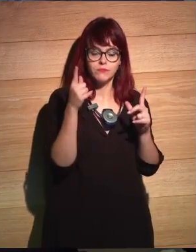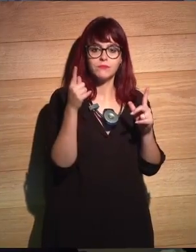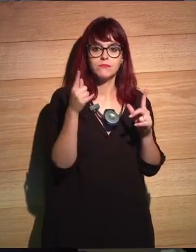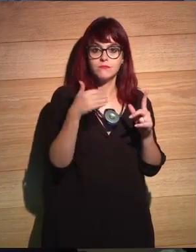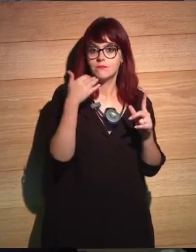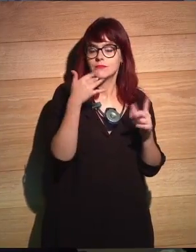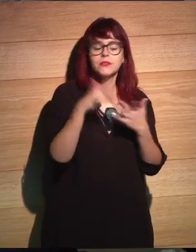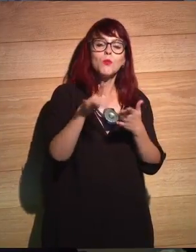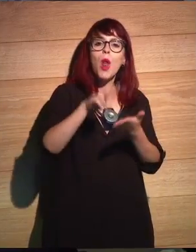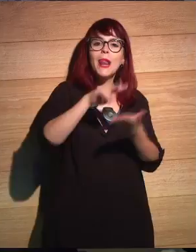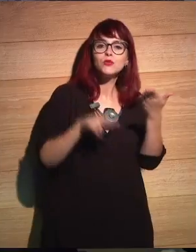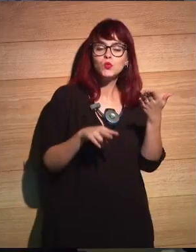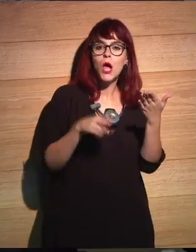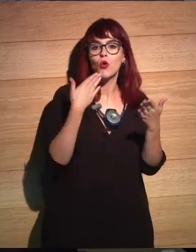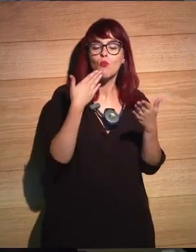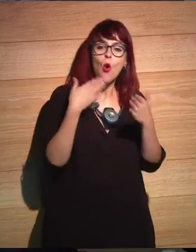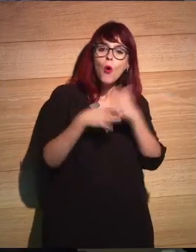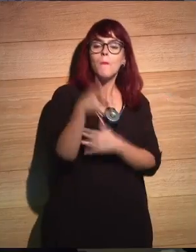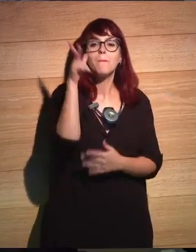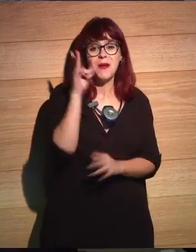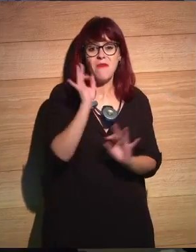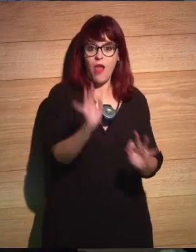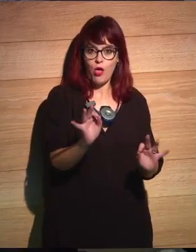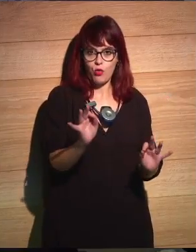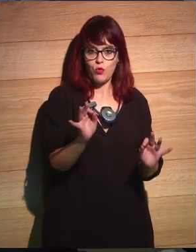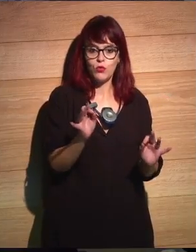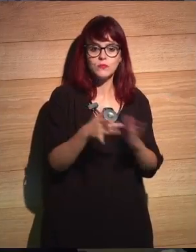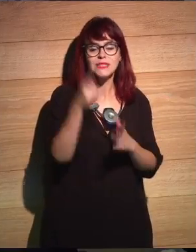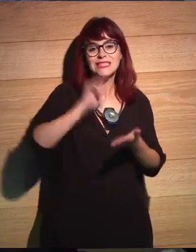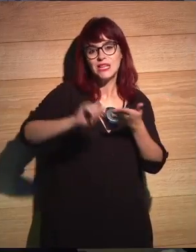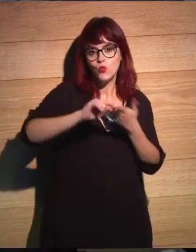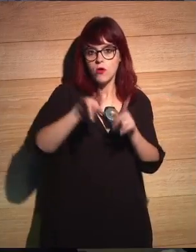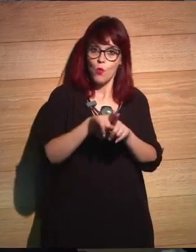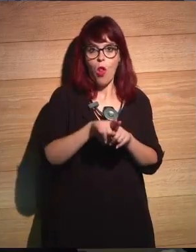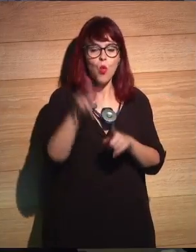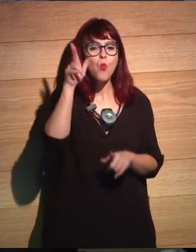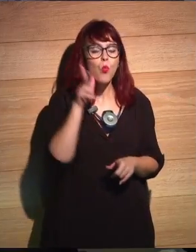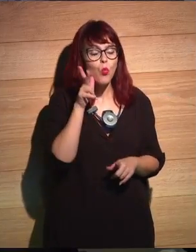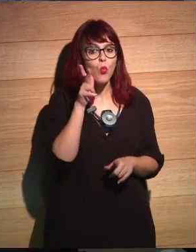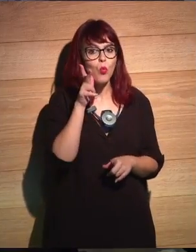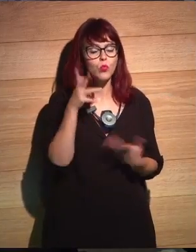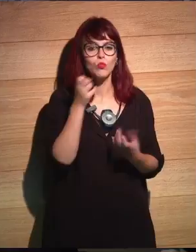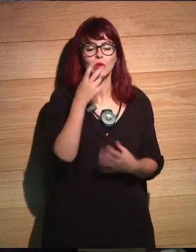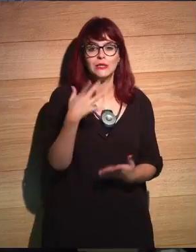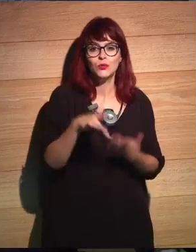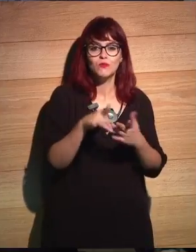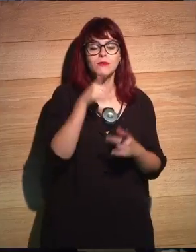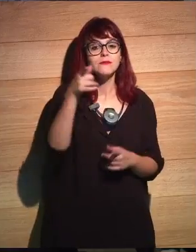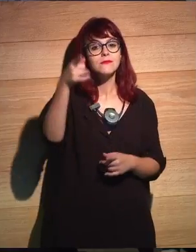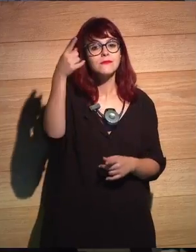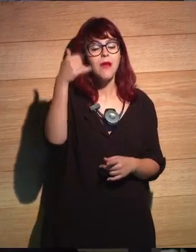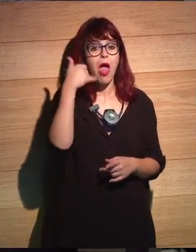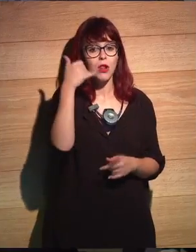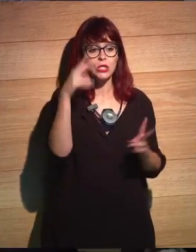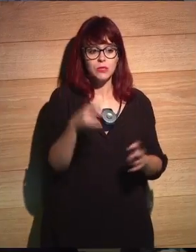has opened my eyes, which is reading as a privilege and writing as a privilege. One